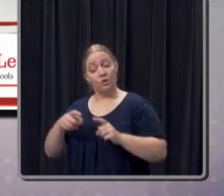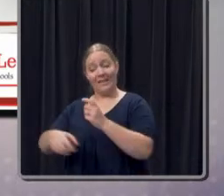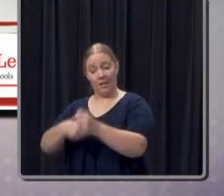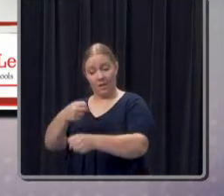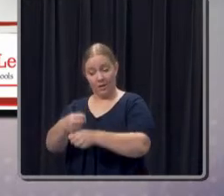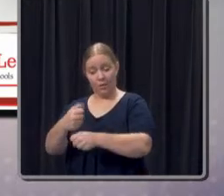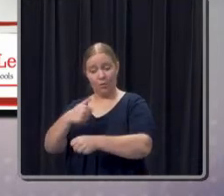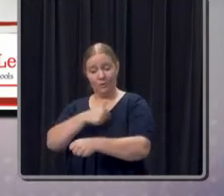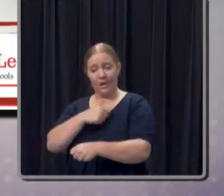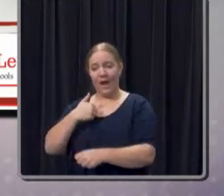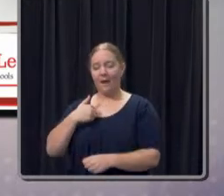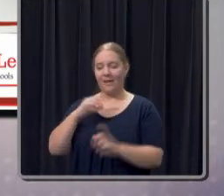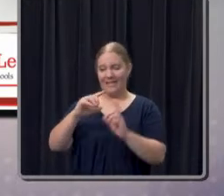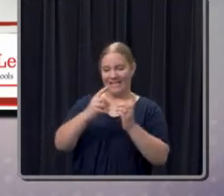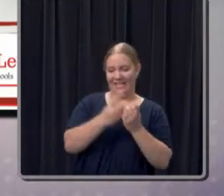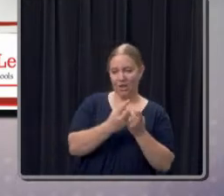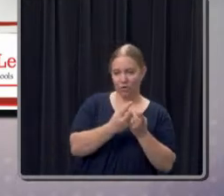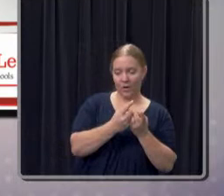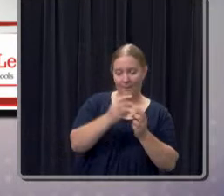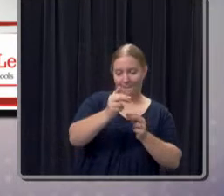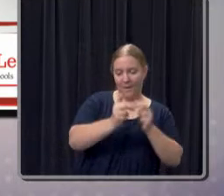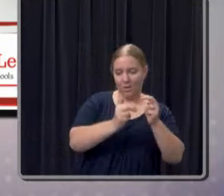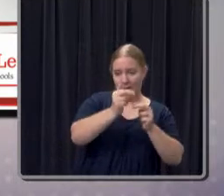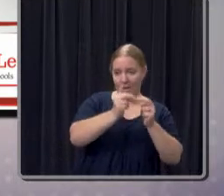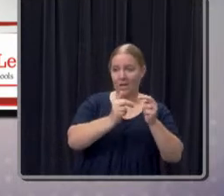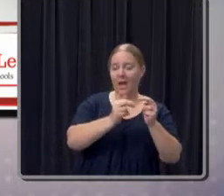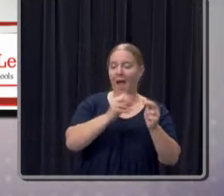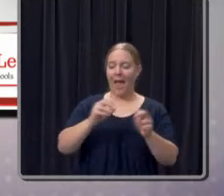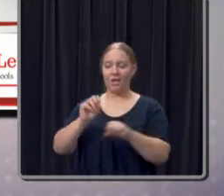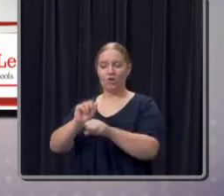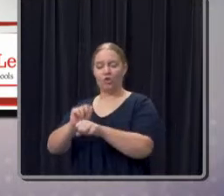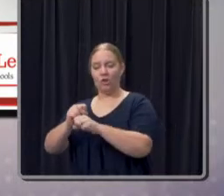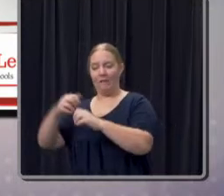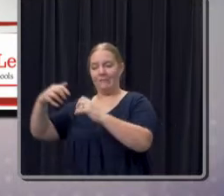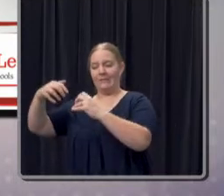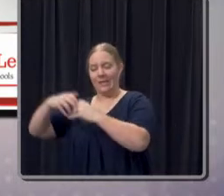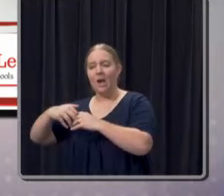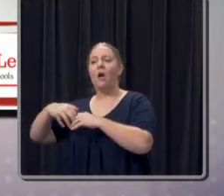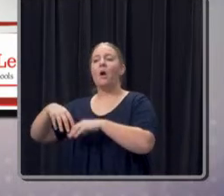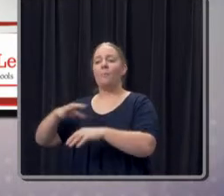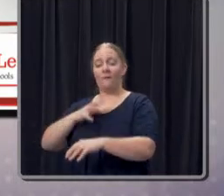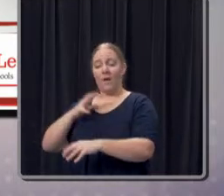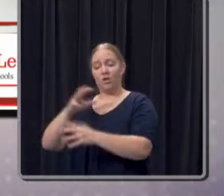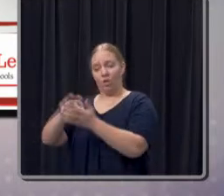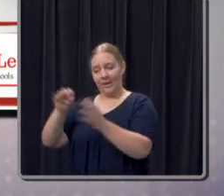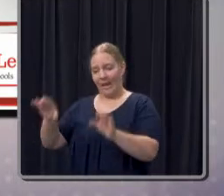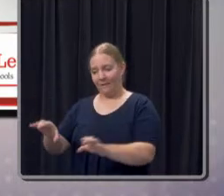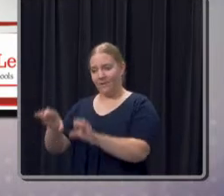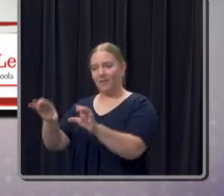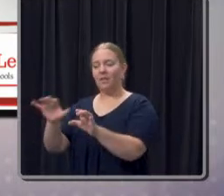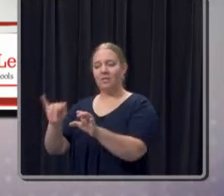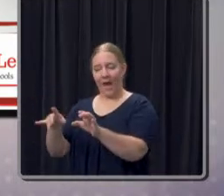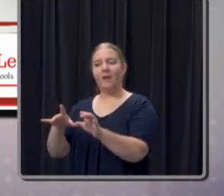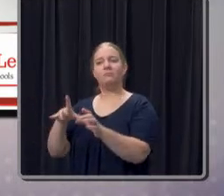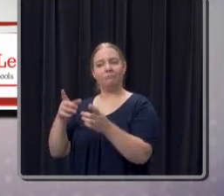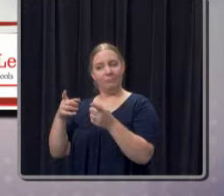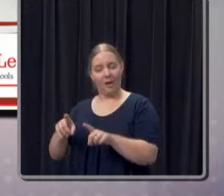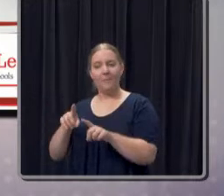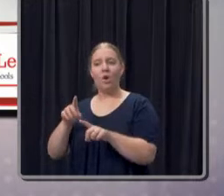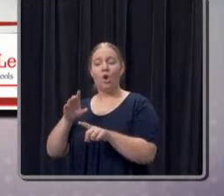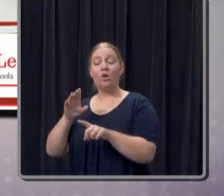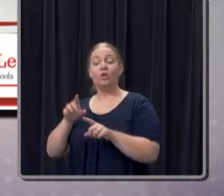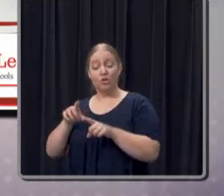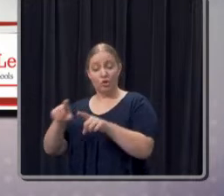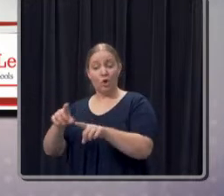year, we have district, building, and job-embedded professional learning activities. This occurs on